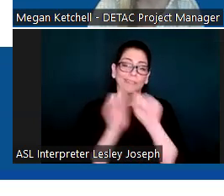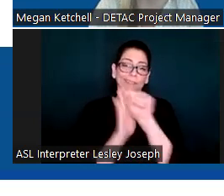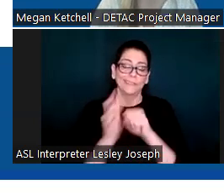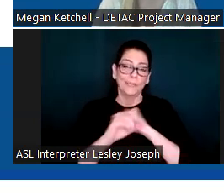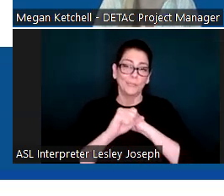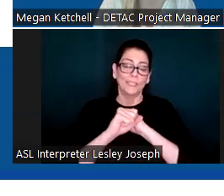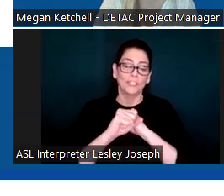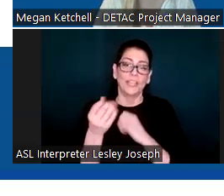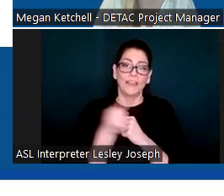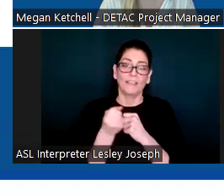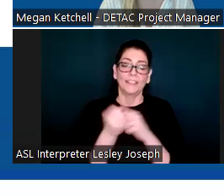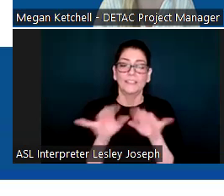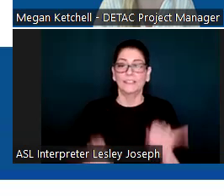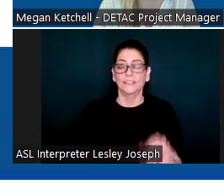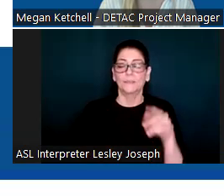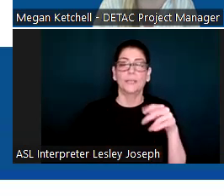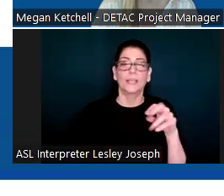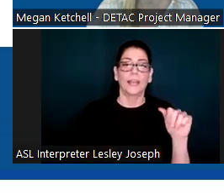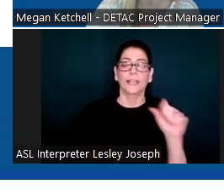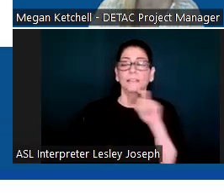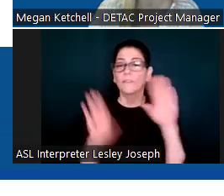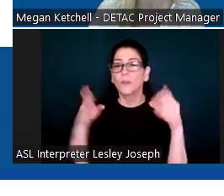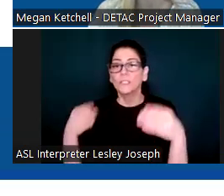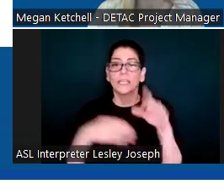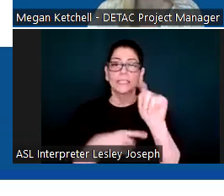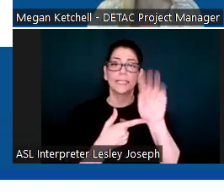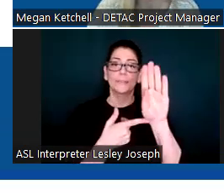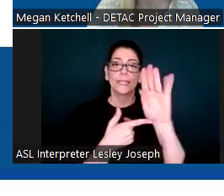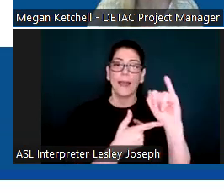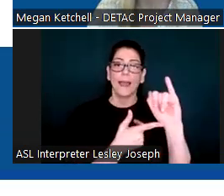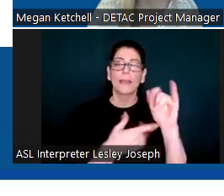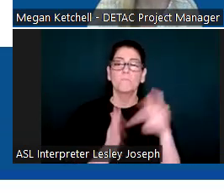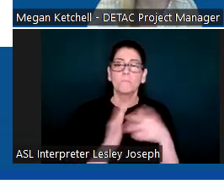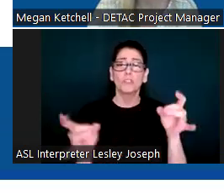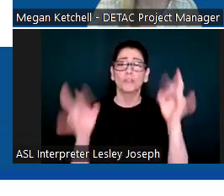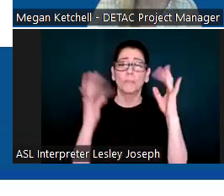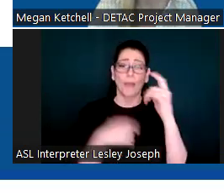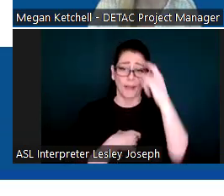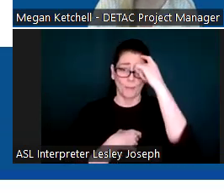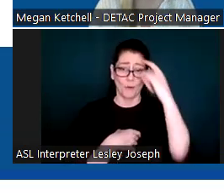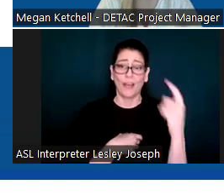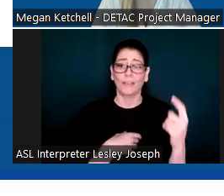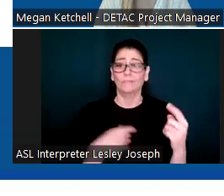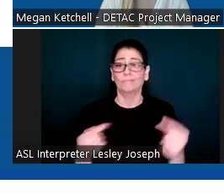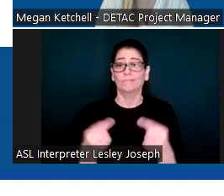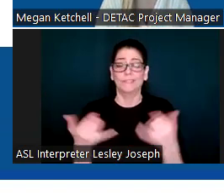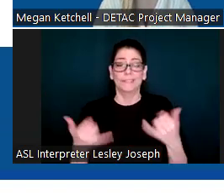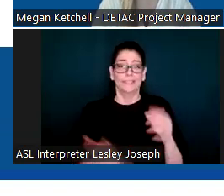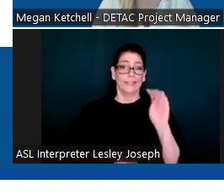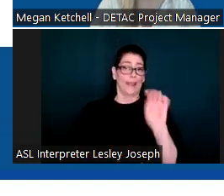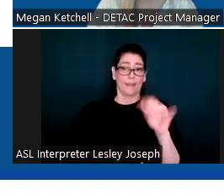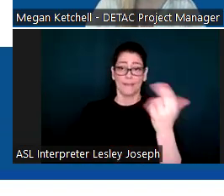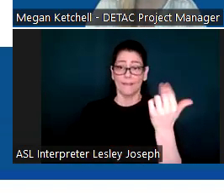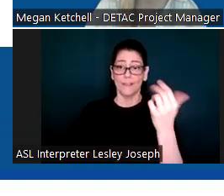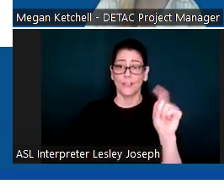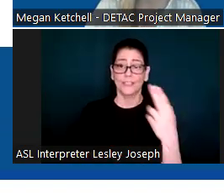PNAs, focusing on TBI or traumatic brain injury. Today is May 13th, and we